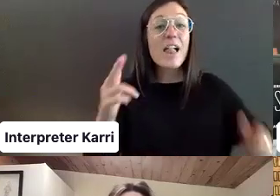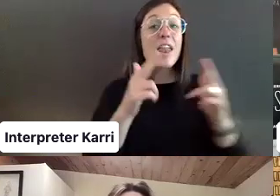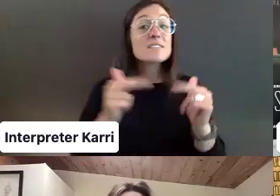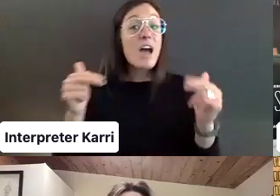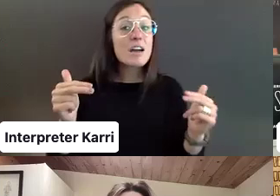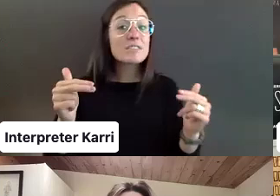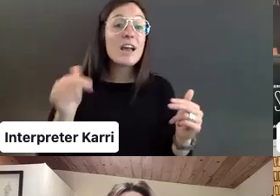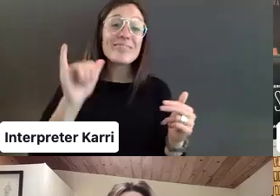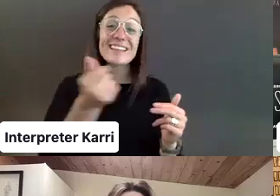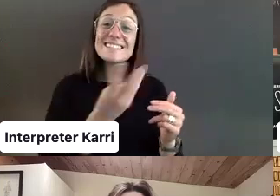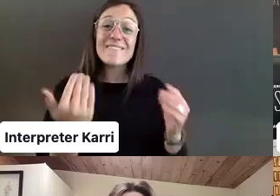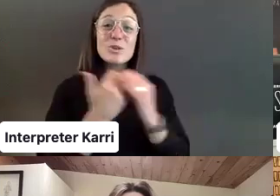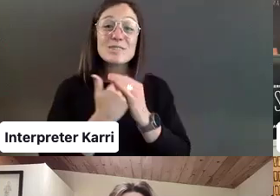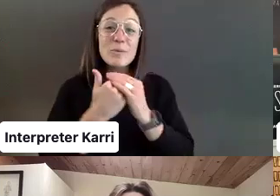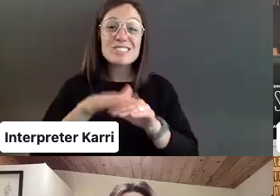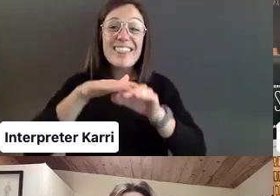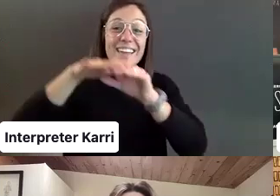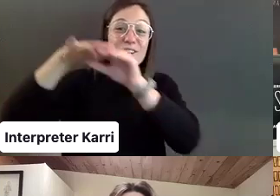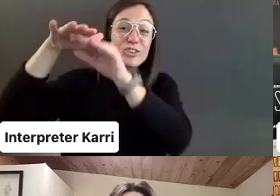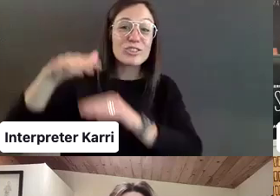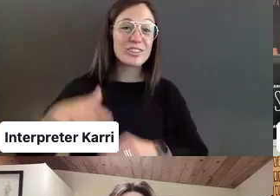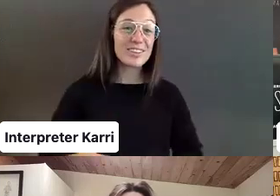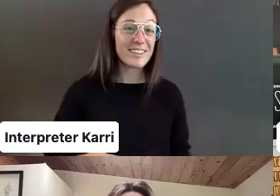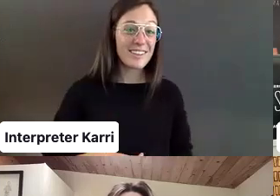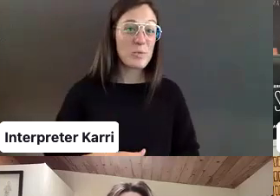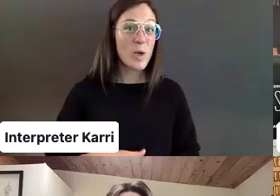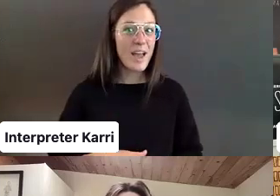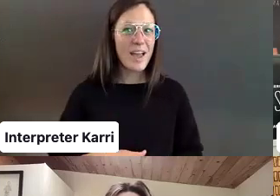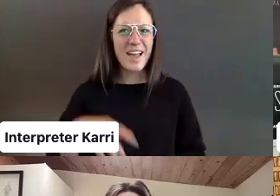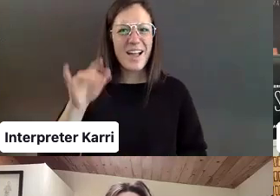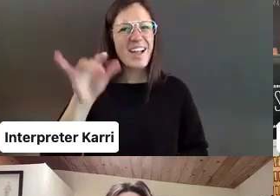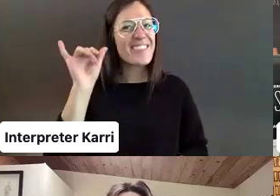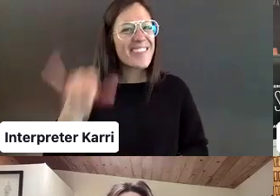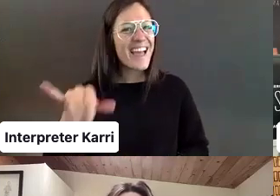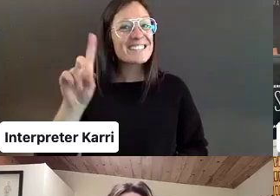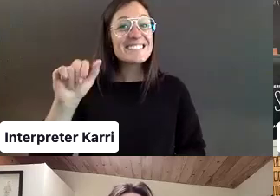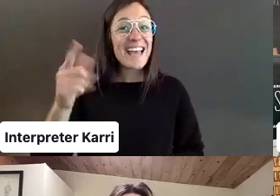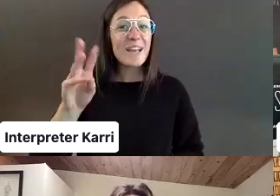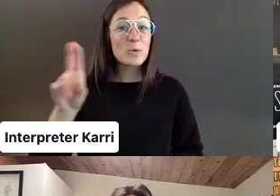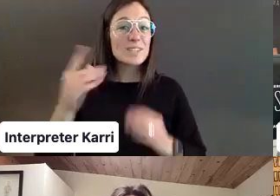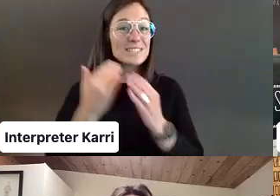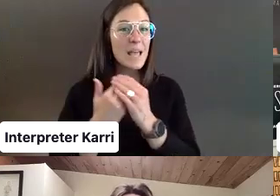is several sandwiches on top of each other. Wow. That's a Dagwood sandwich.